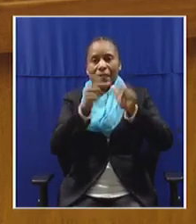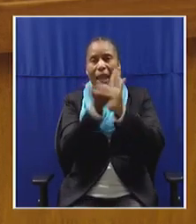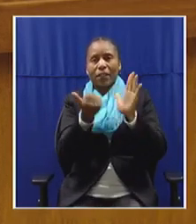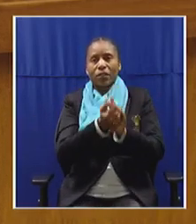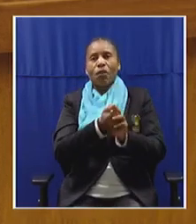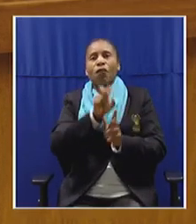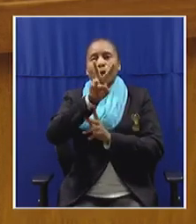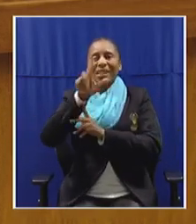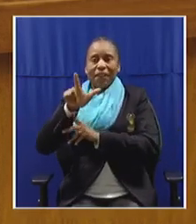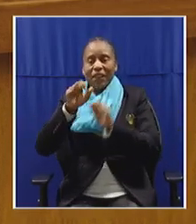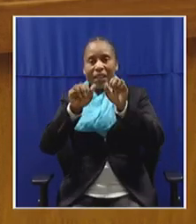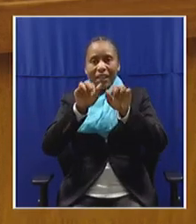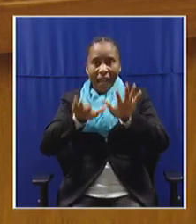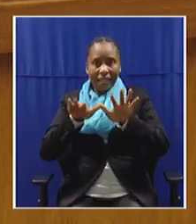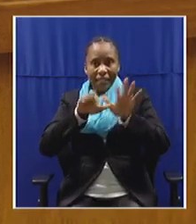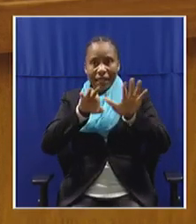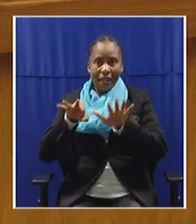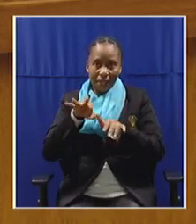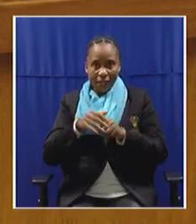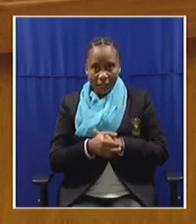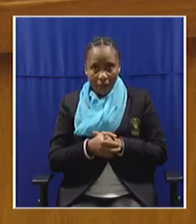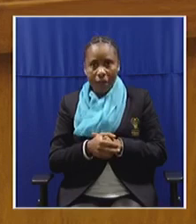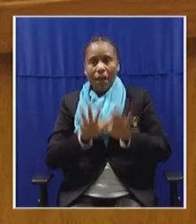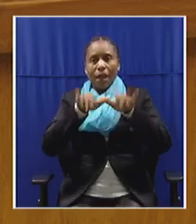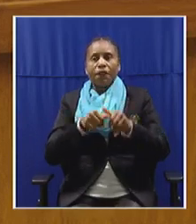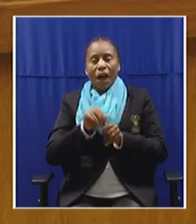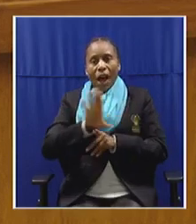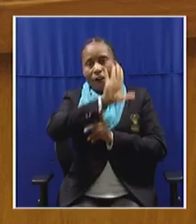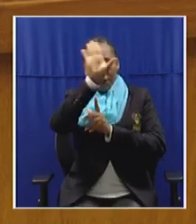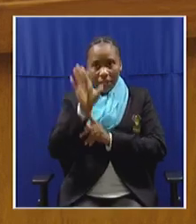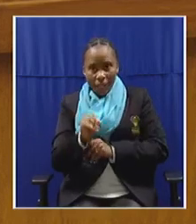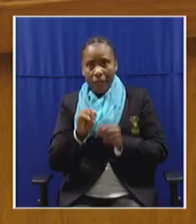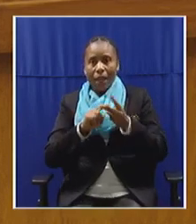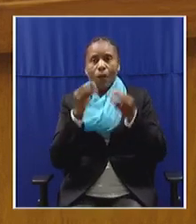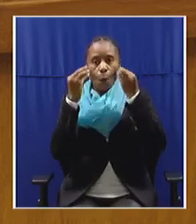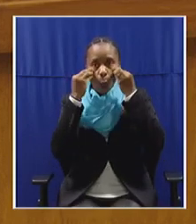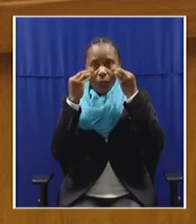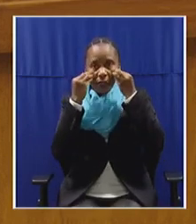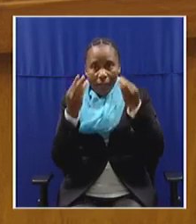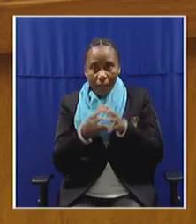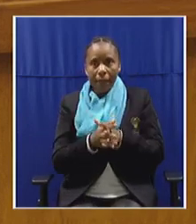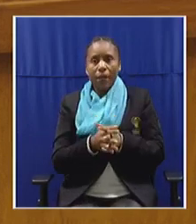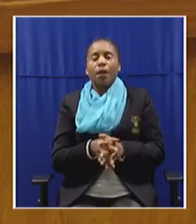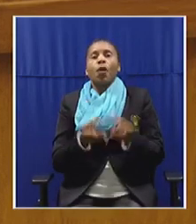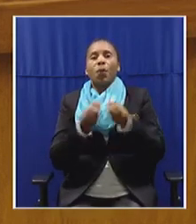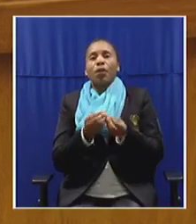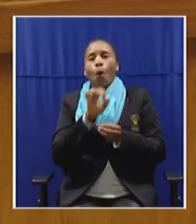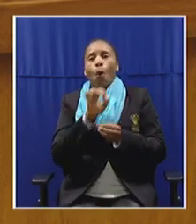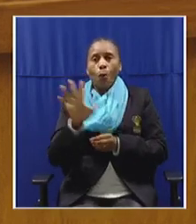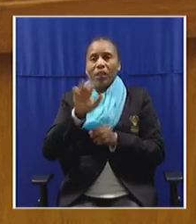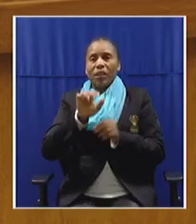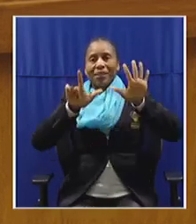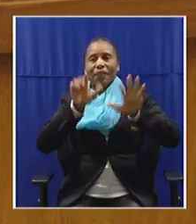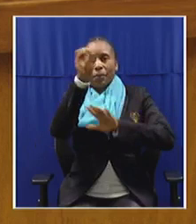1913, which left the African and Khoisan majority with only 7%